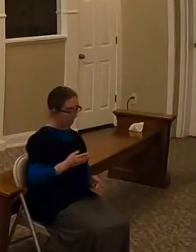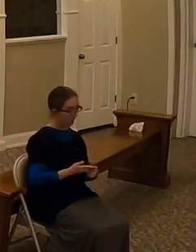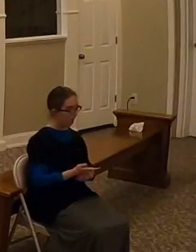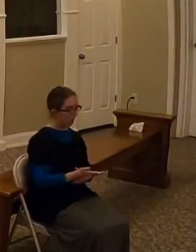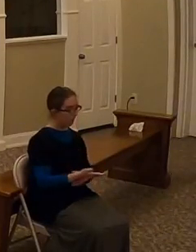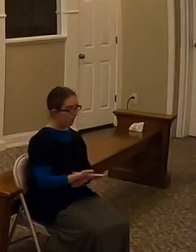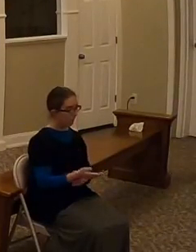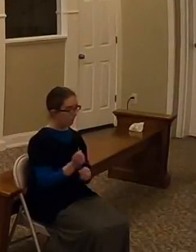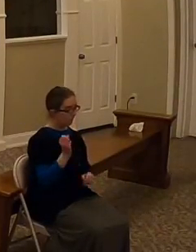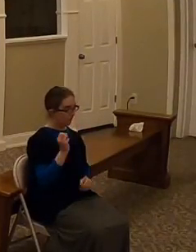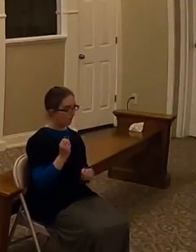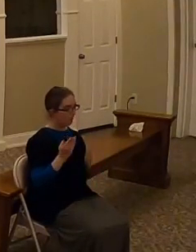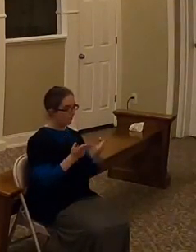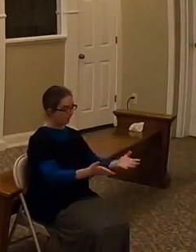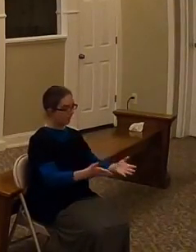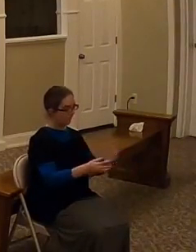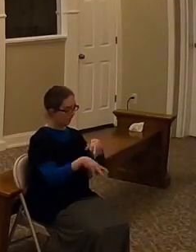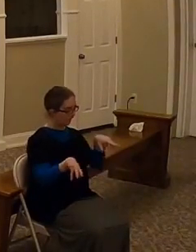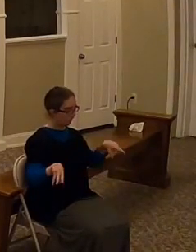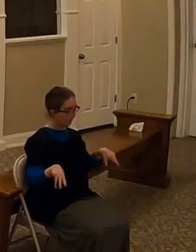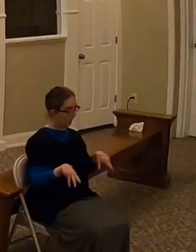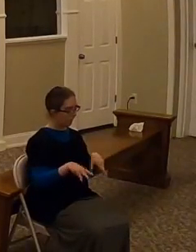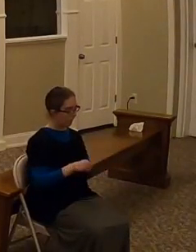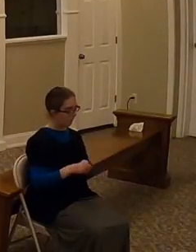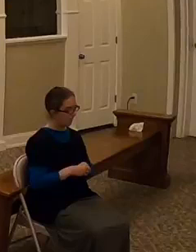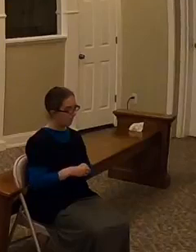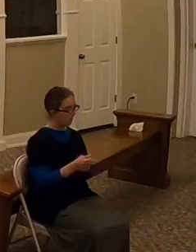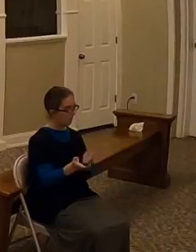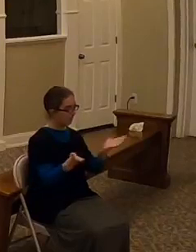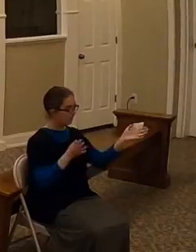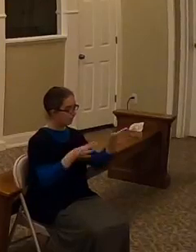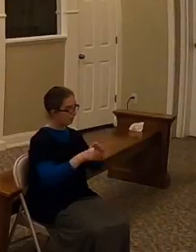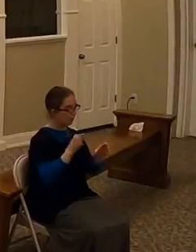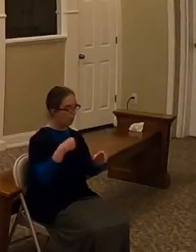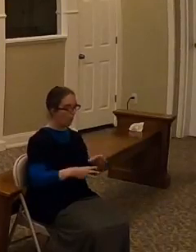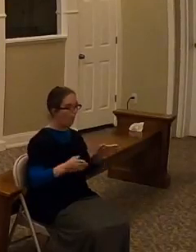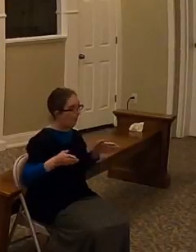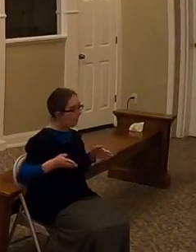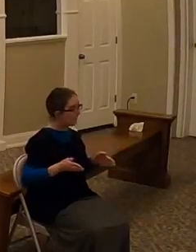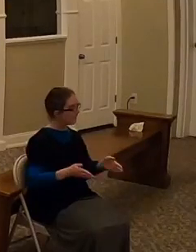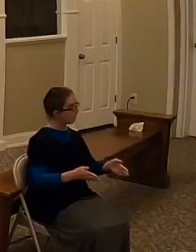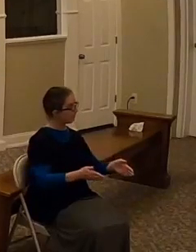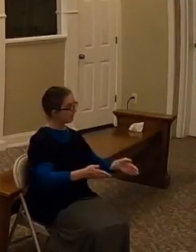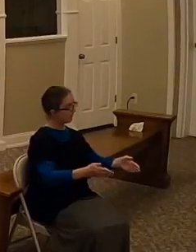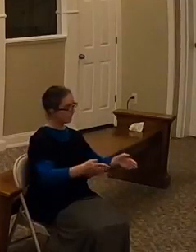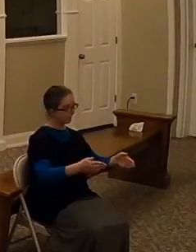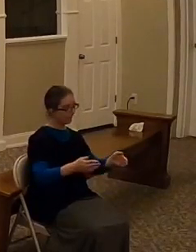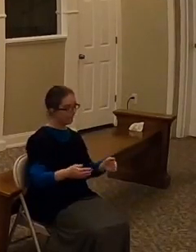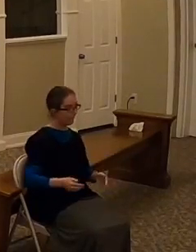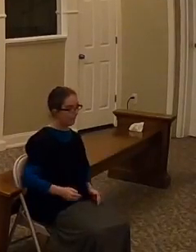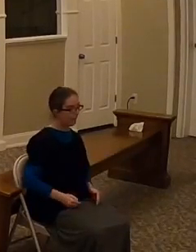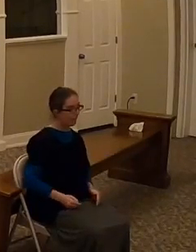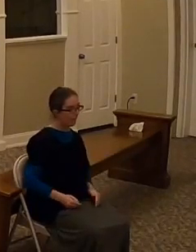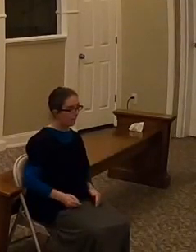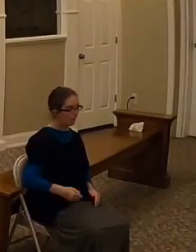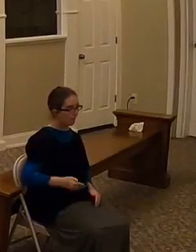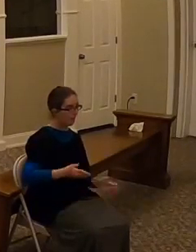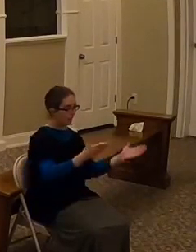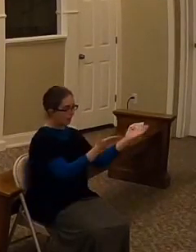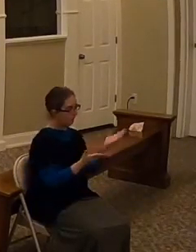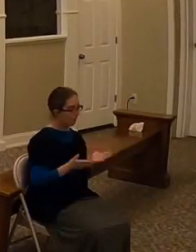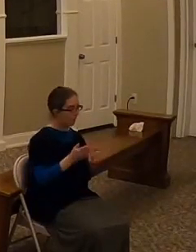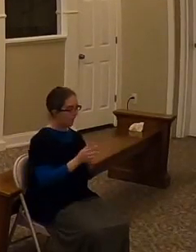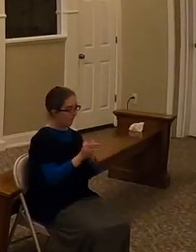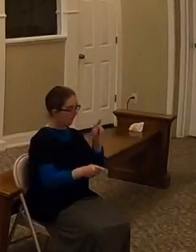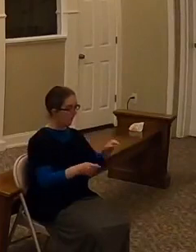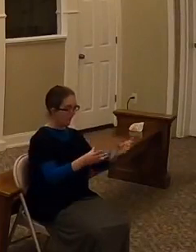wanted to come. So then he tells his servants, go out there in the highways and the byways and the hedges and bring me some